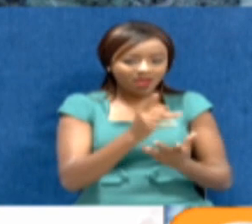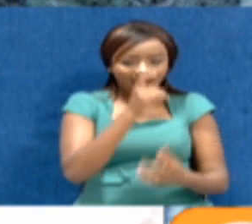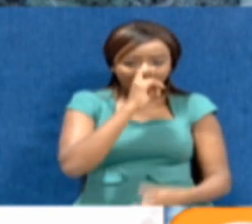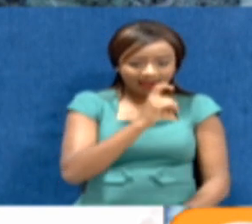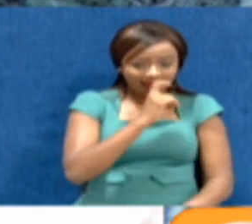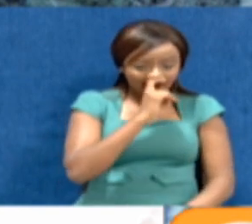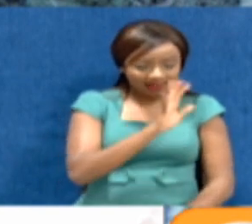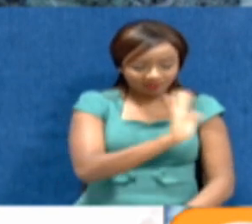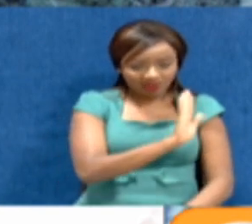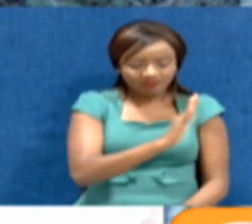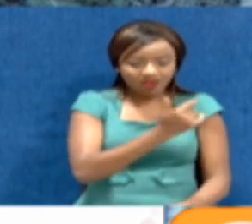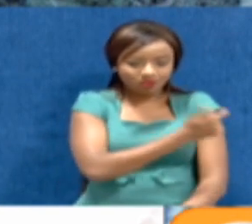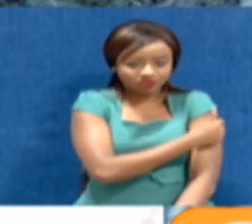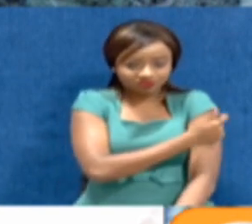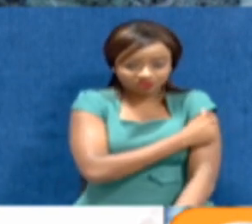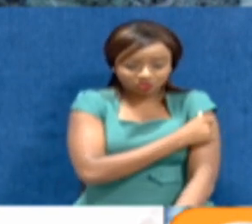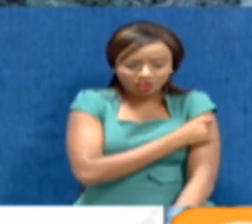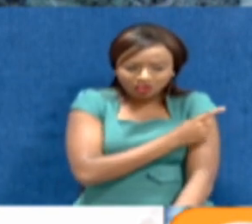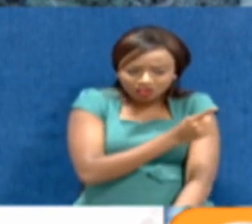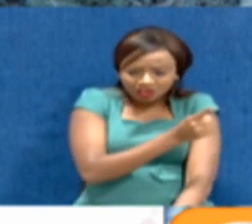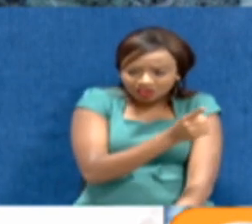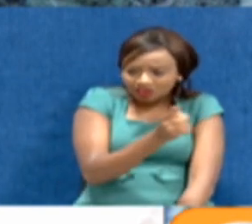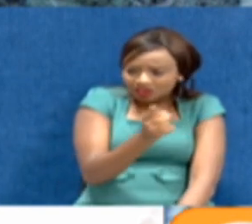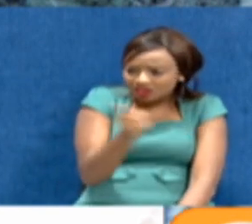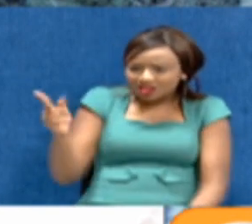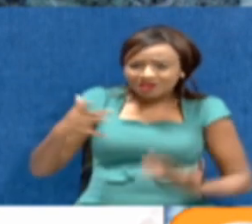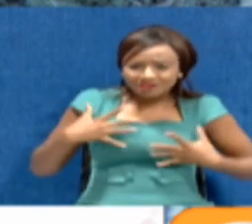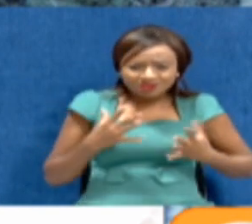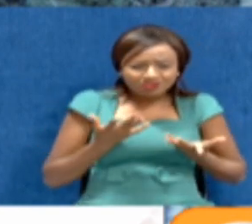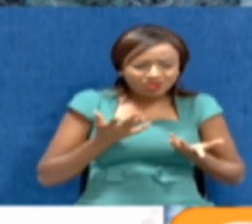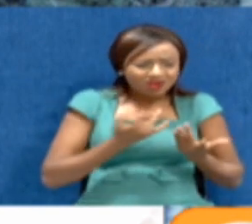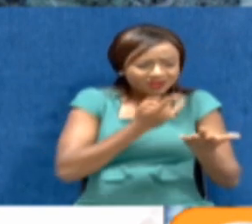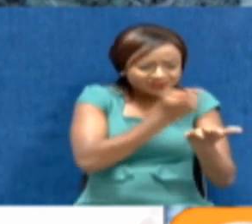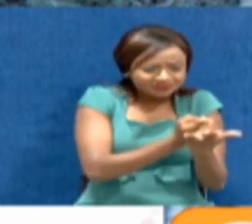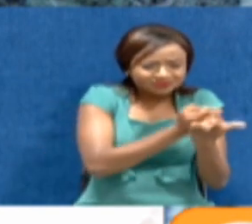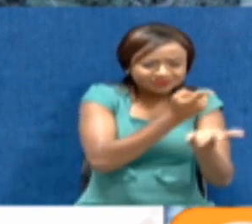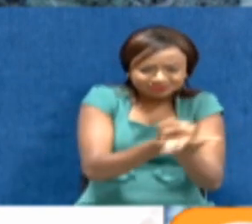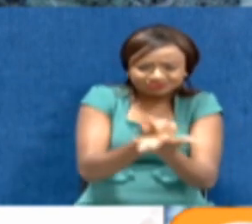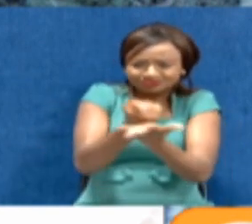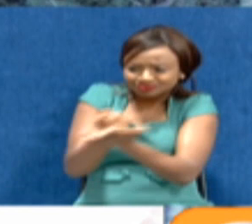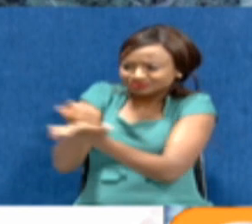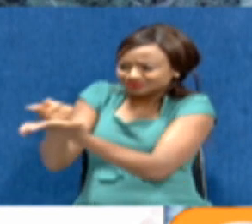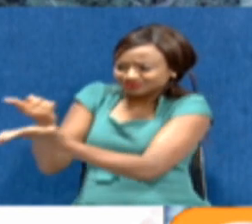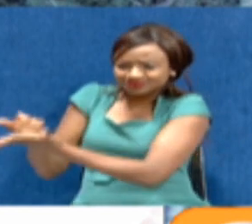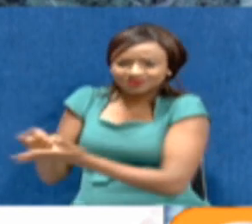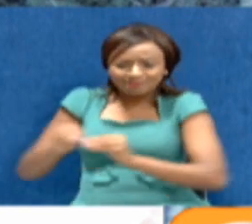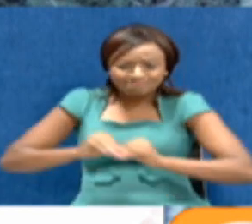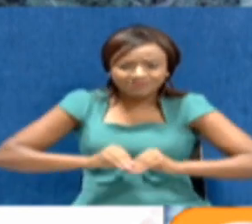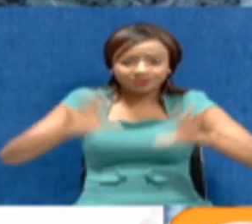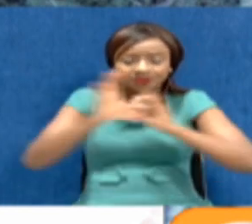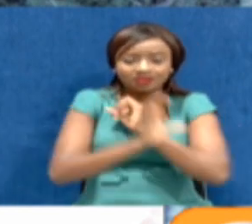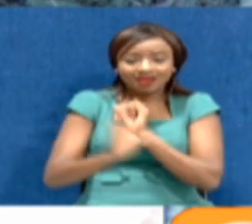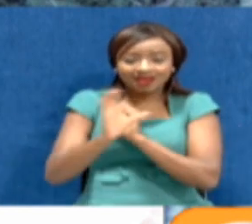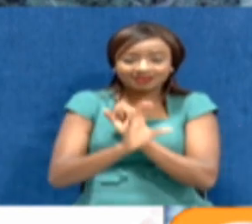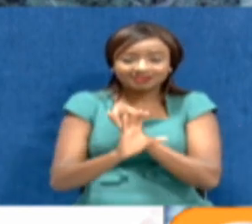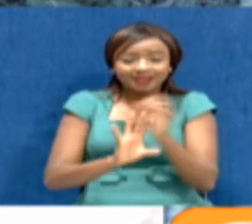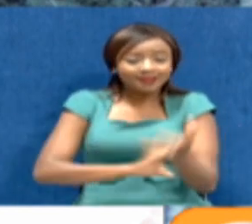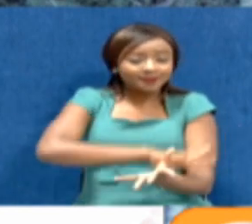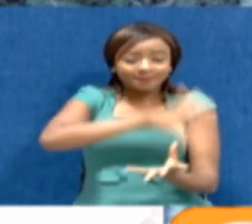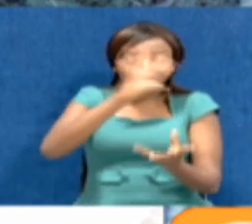Aga Khan University Hospital. The number of people hospitalized for COVID-19 across the country hitting